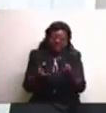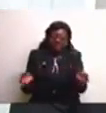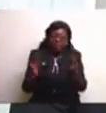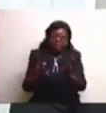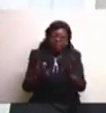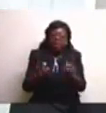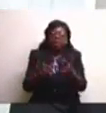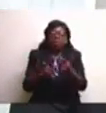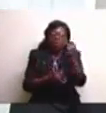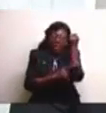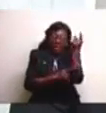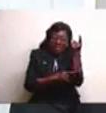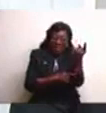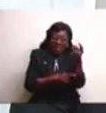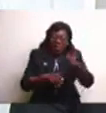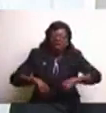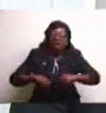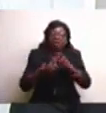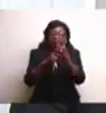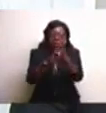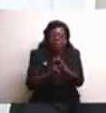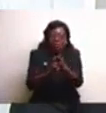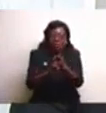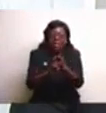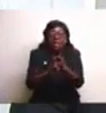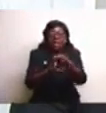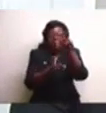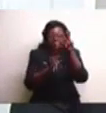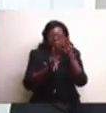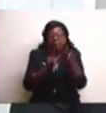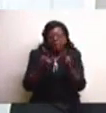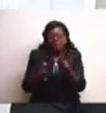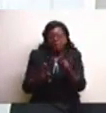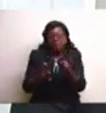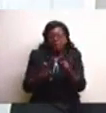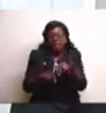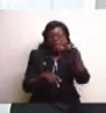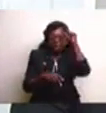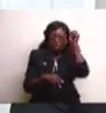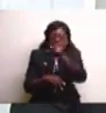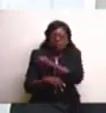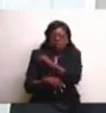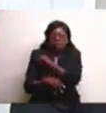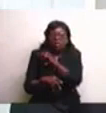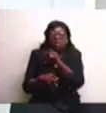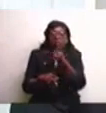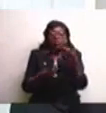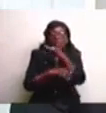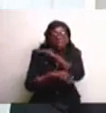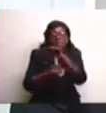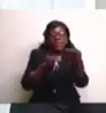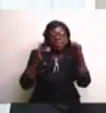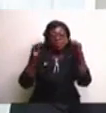the contributions of persons like the Honorable George Smith, his contribution to the Ministry of Agriculture, the Ministry